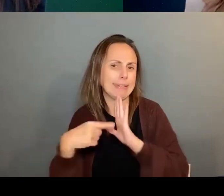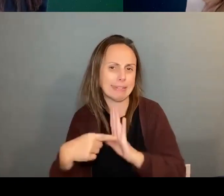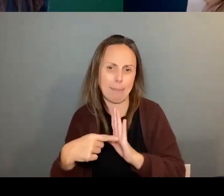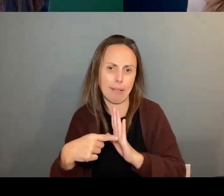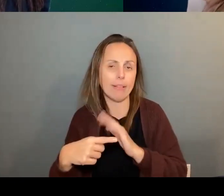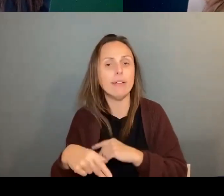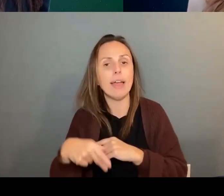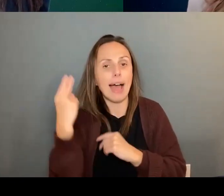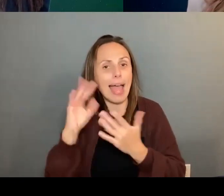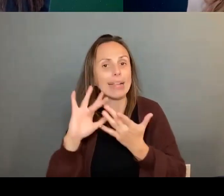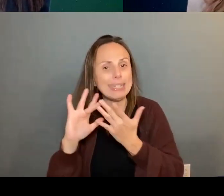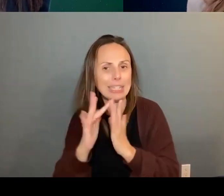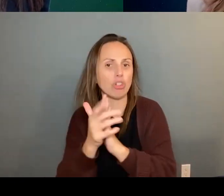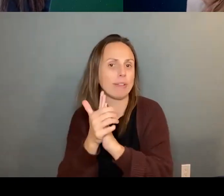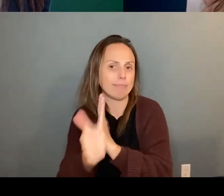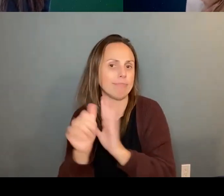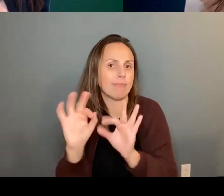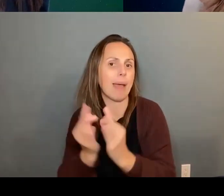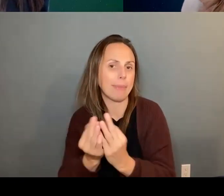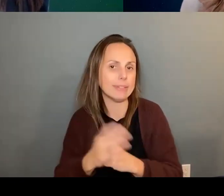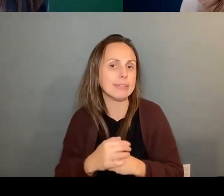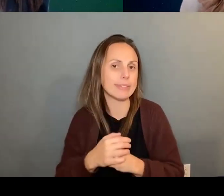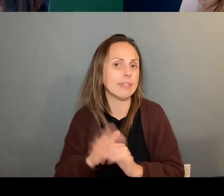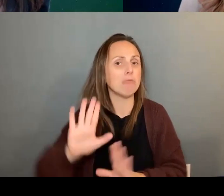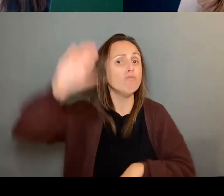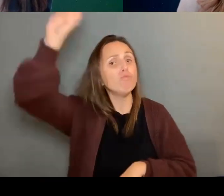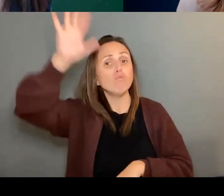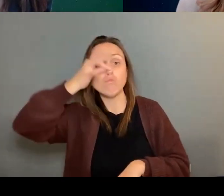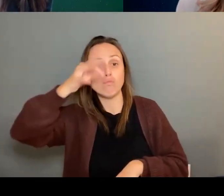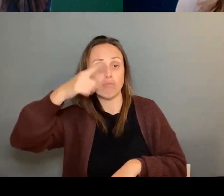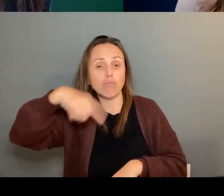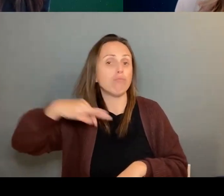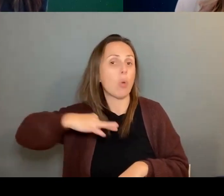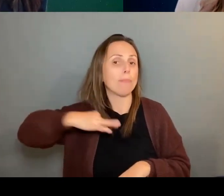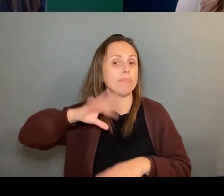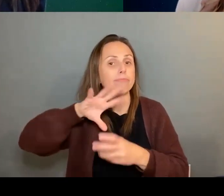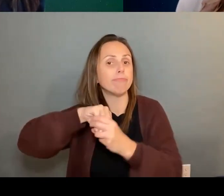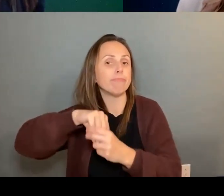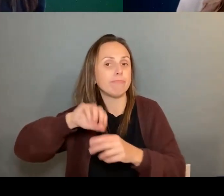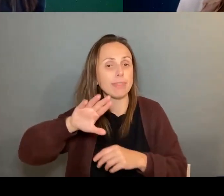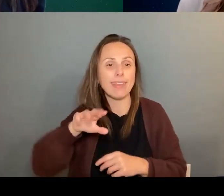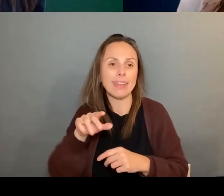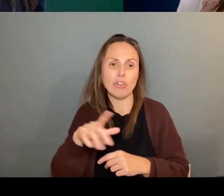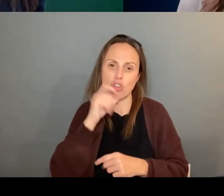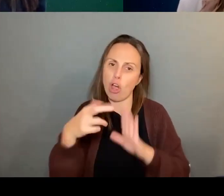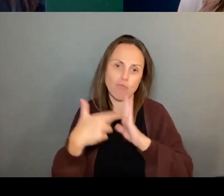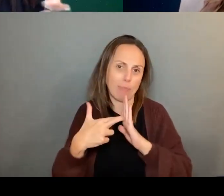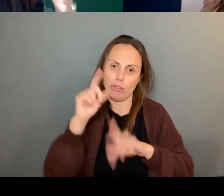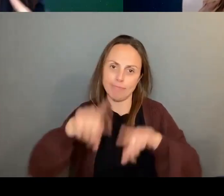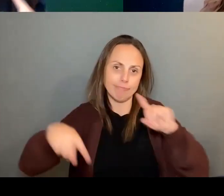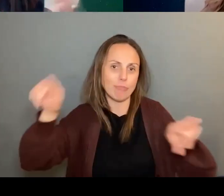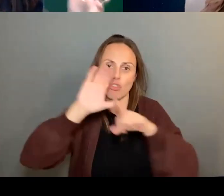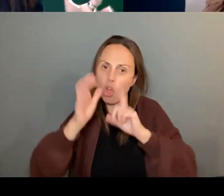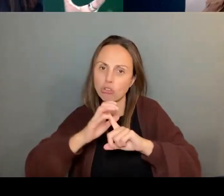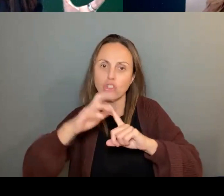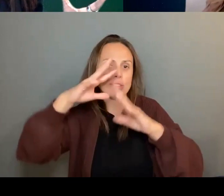highly digitally literate families who sort of put their hand up and said, we want to be part of this. So it definitely doesn't represent a